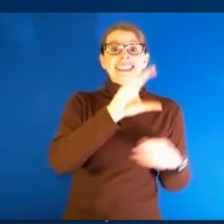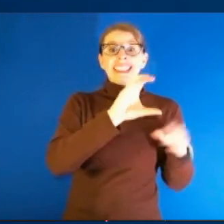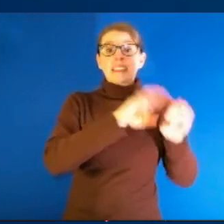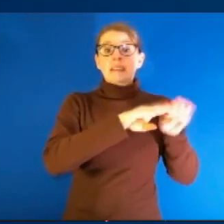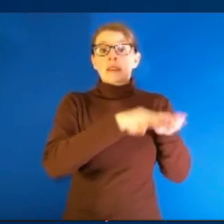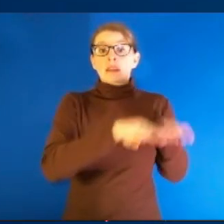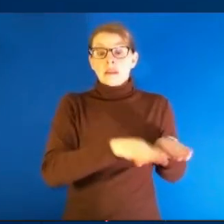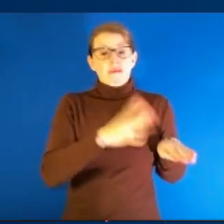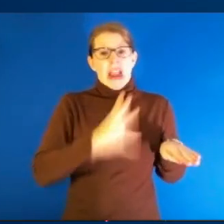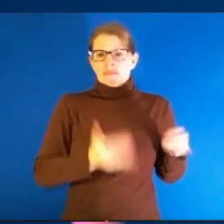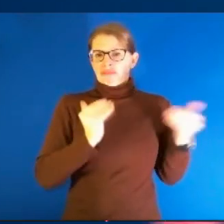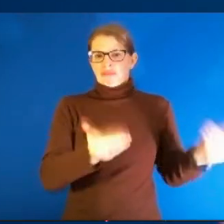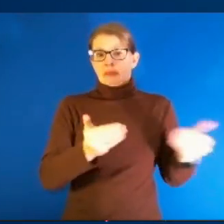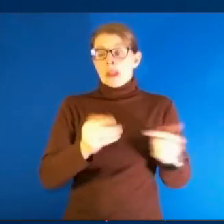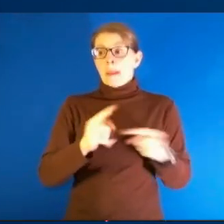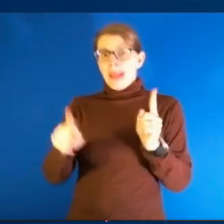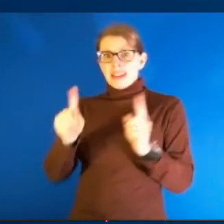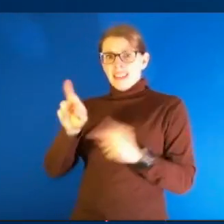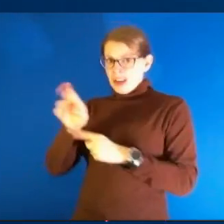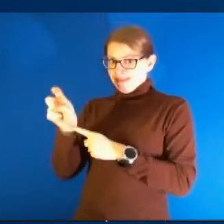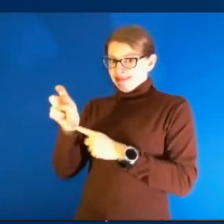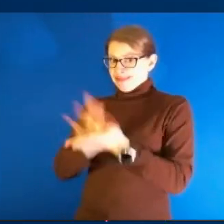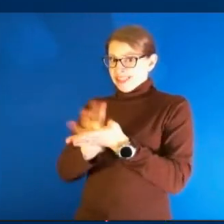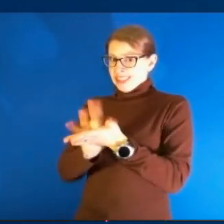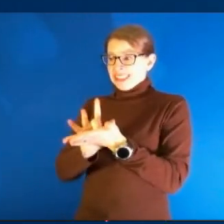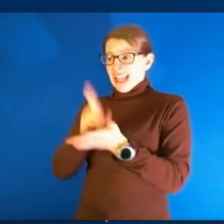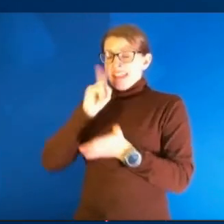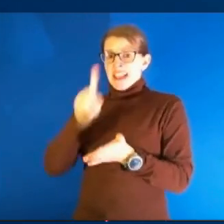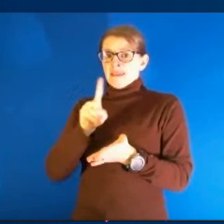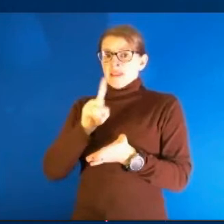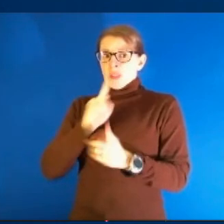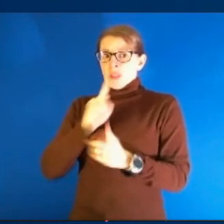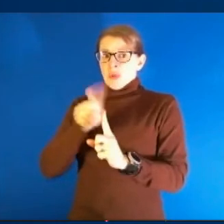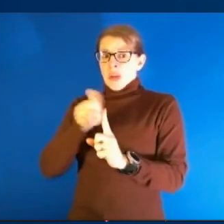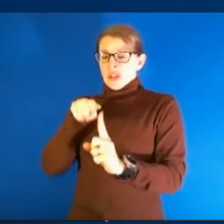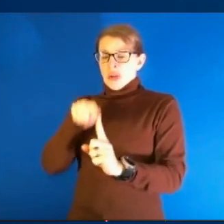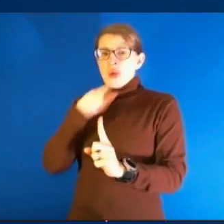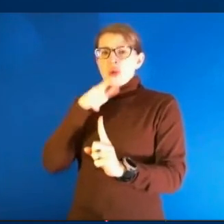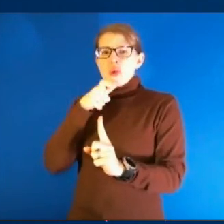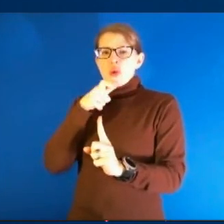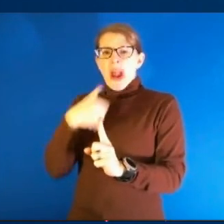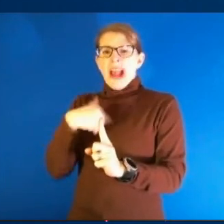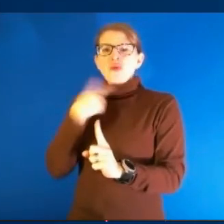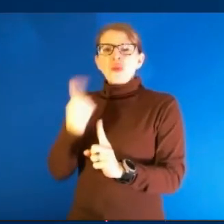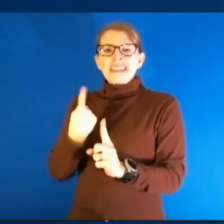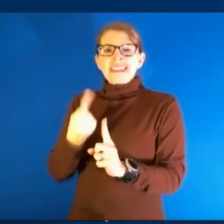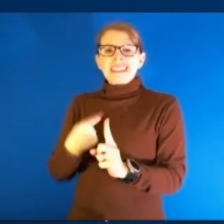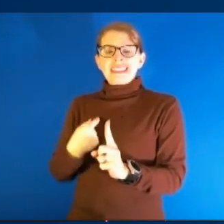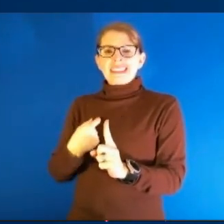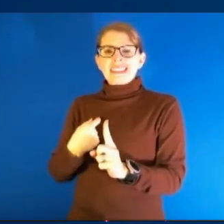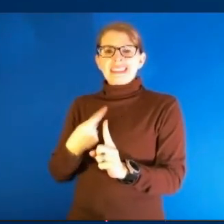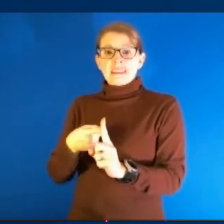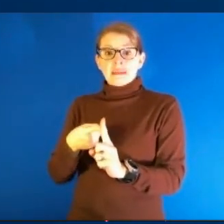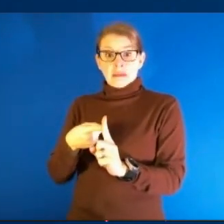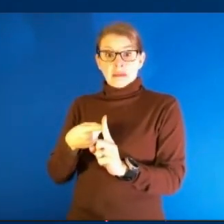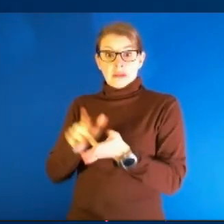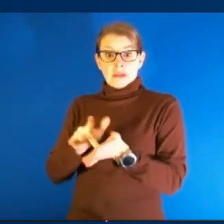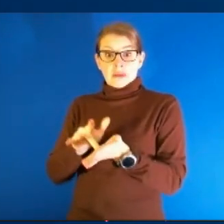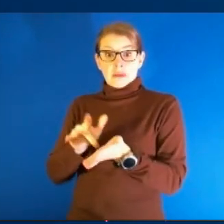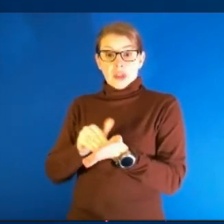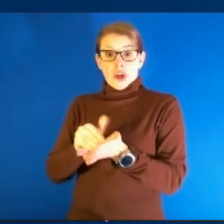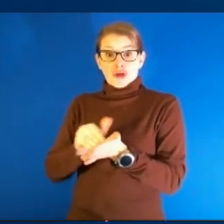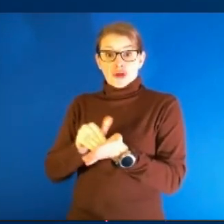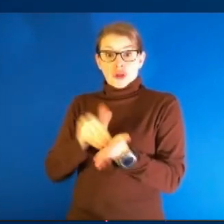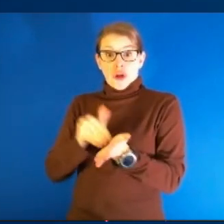medications, then I think the question is, who holds the risk? Is it the physician and